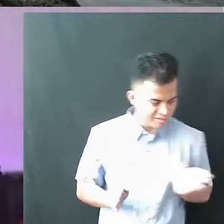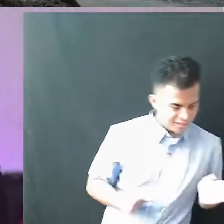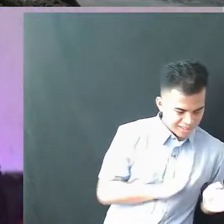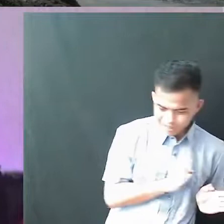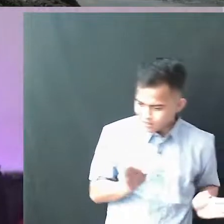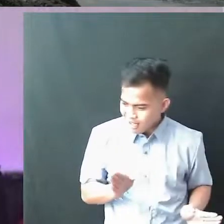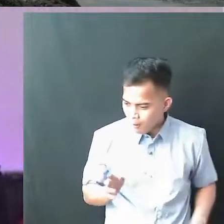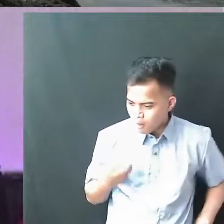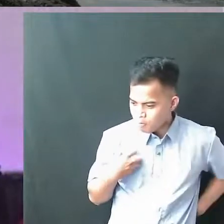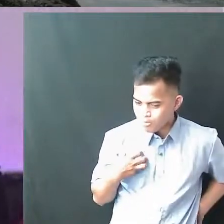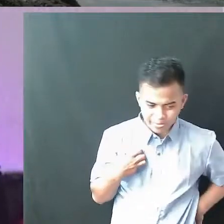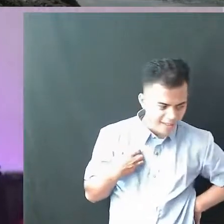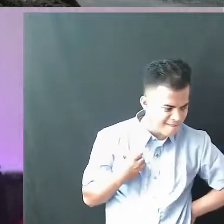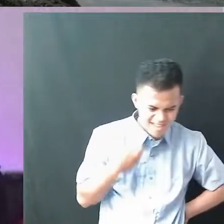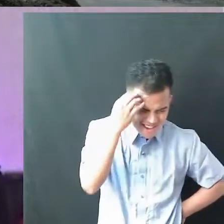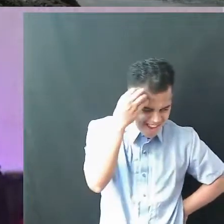Verse